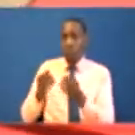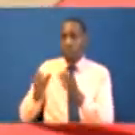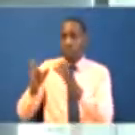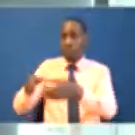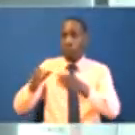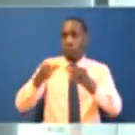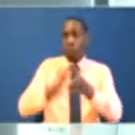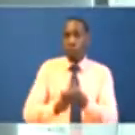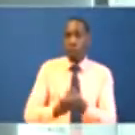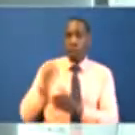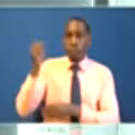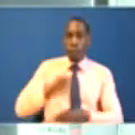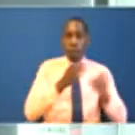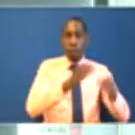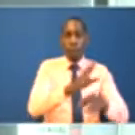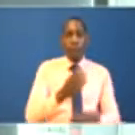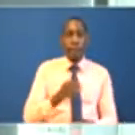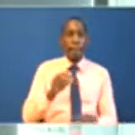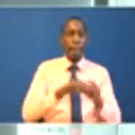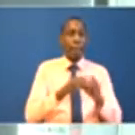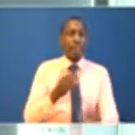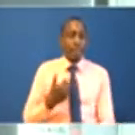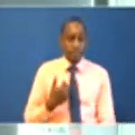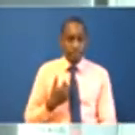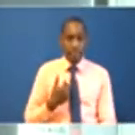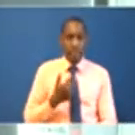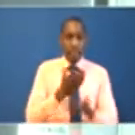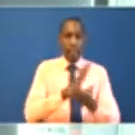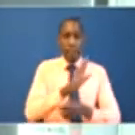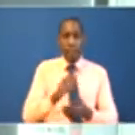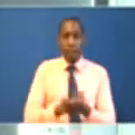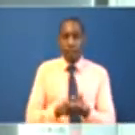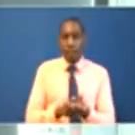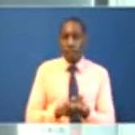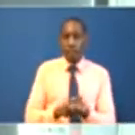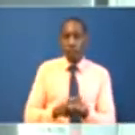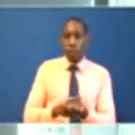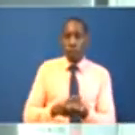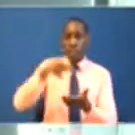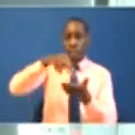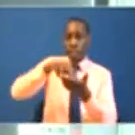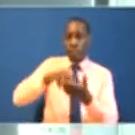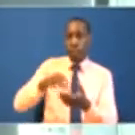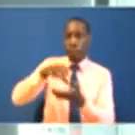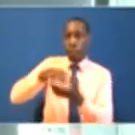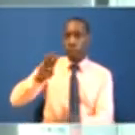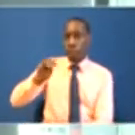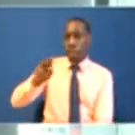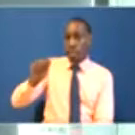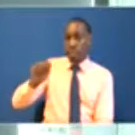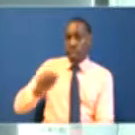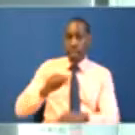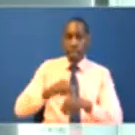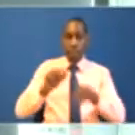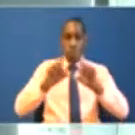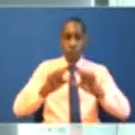that party has got members some of whom will run at mca level so the moment you're profiling your political party